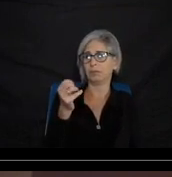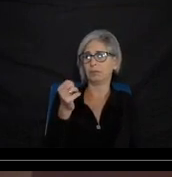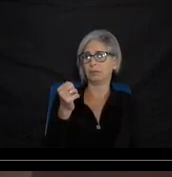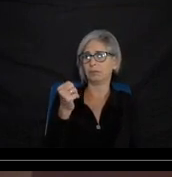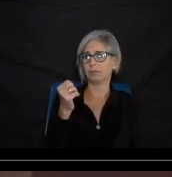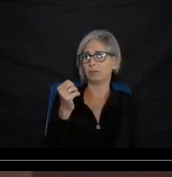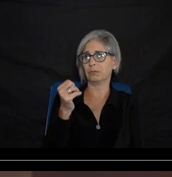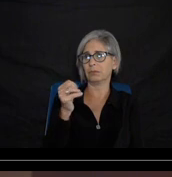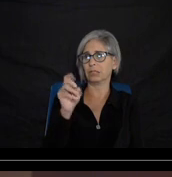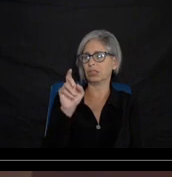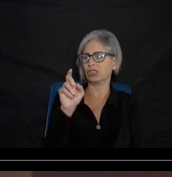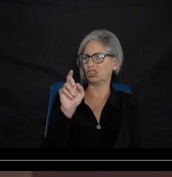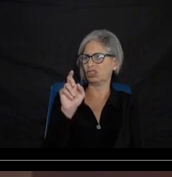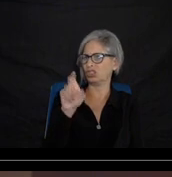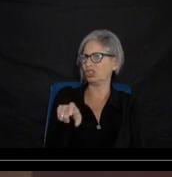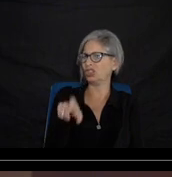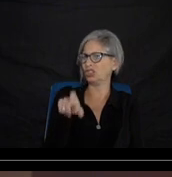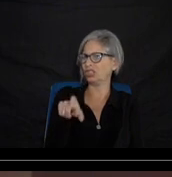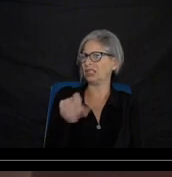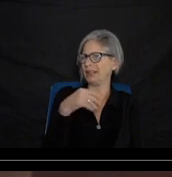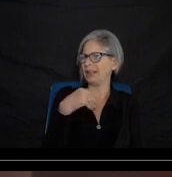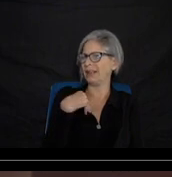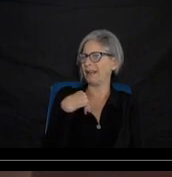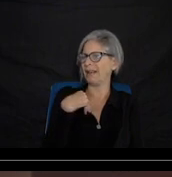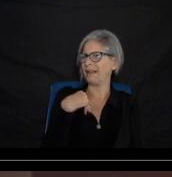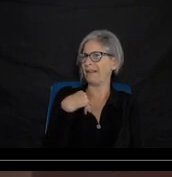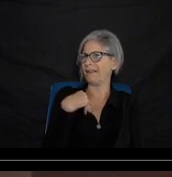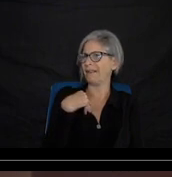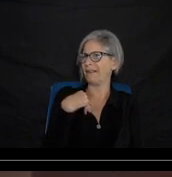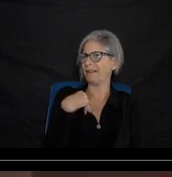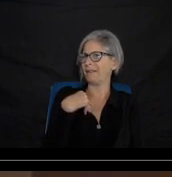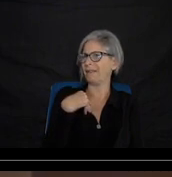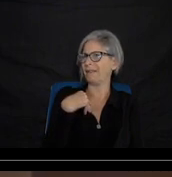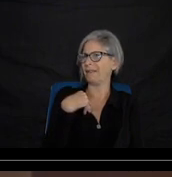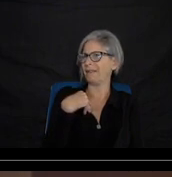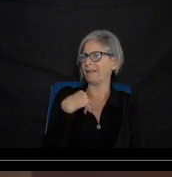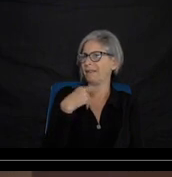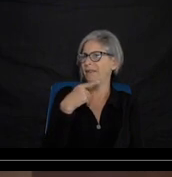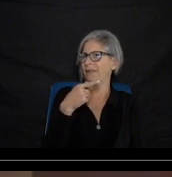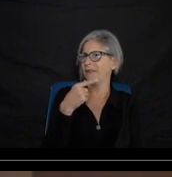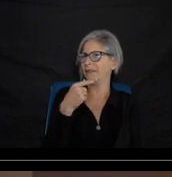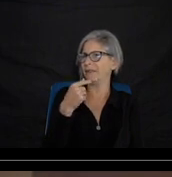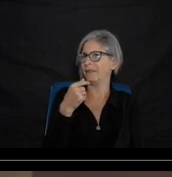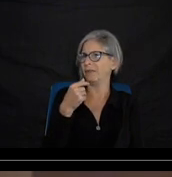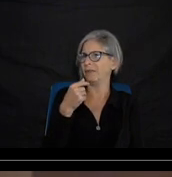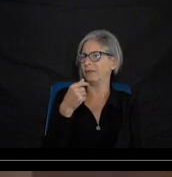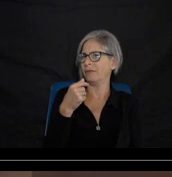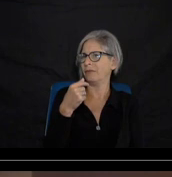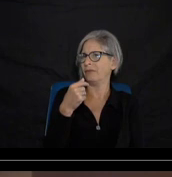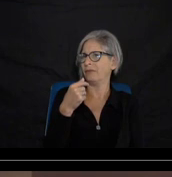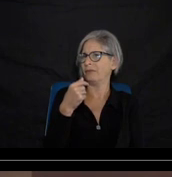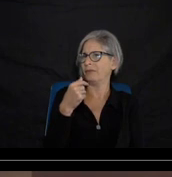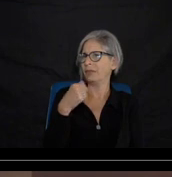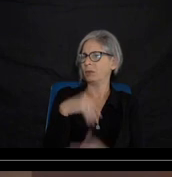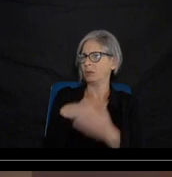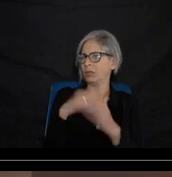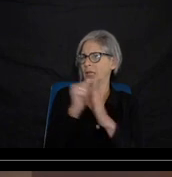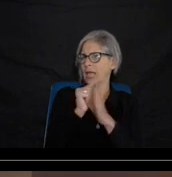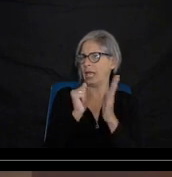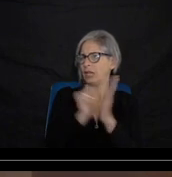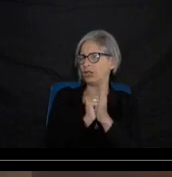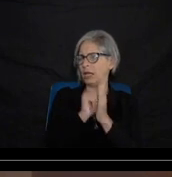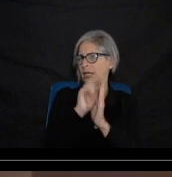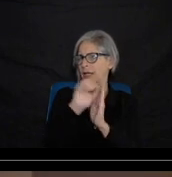It should be. It's in the backup to the agenda item, yes. It was in the agenda backup too.